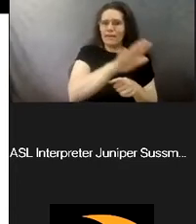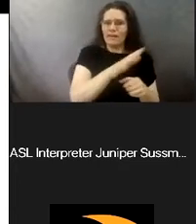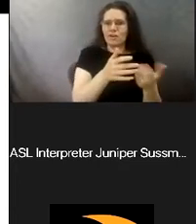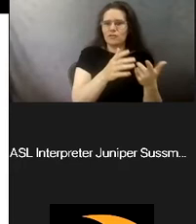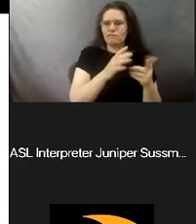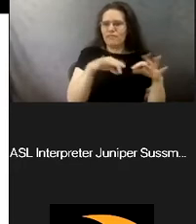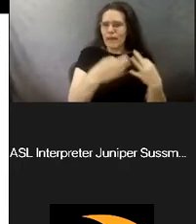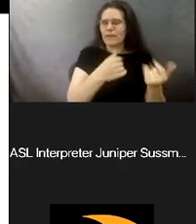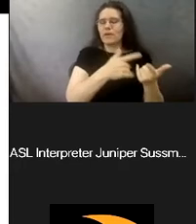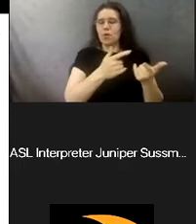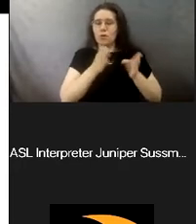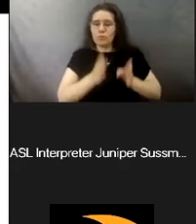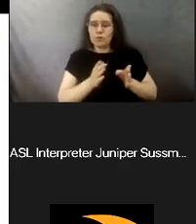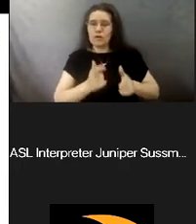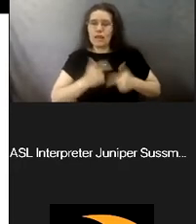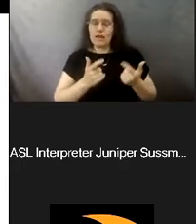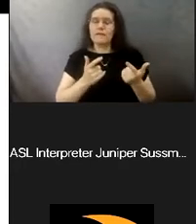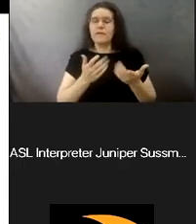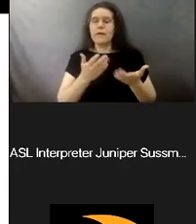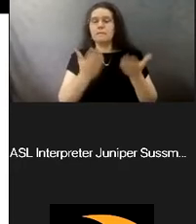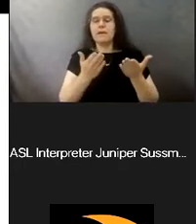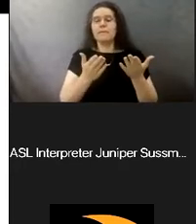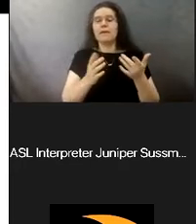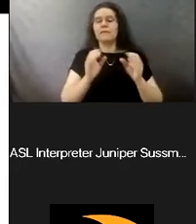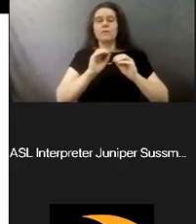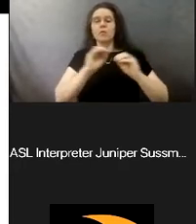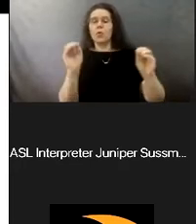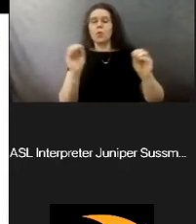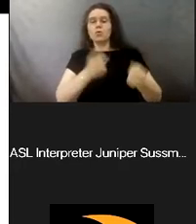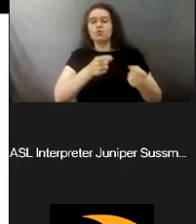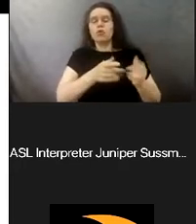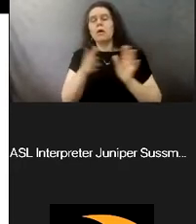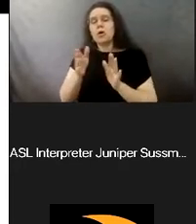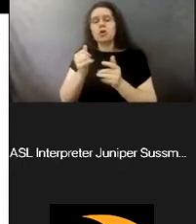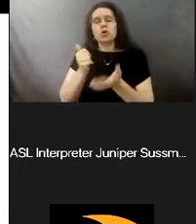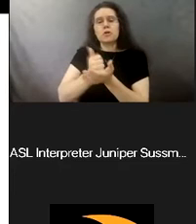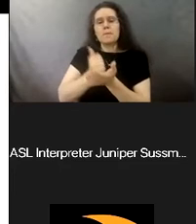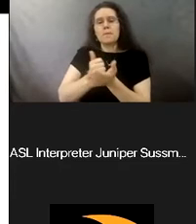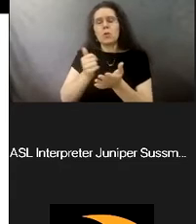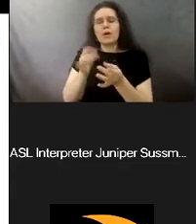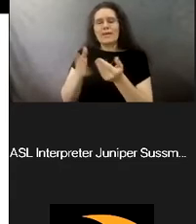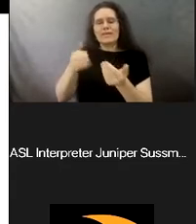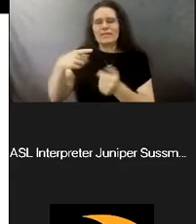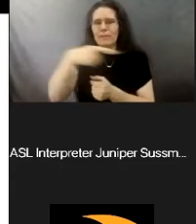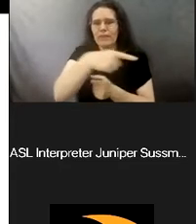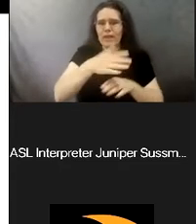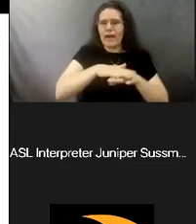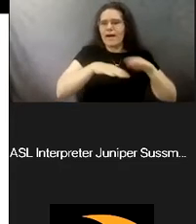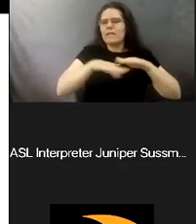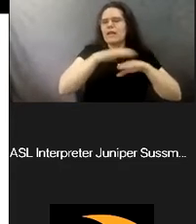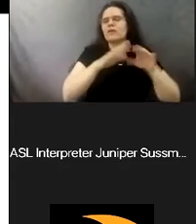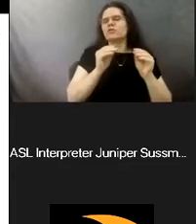what might seem like a simple thing to navigate that much more difficult to navigate. And Katie, you can go ahead and advance to the next slide.